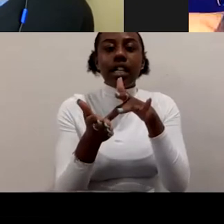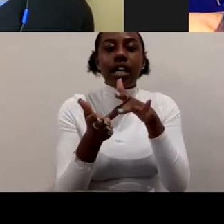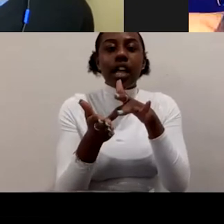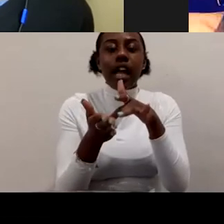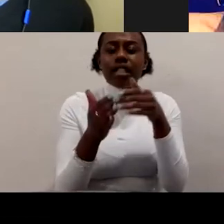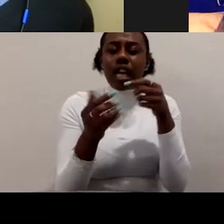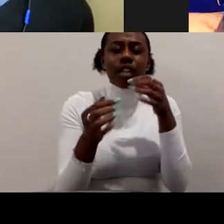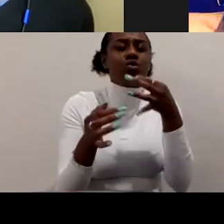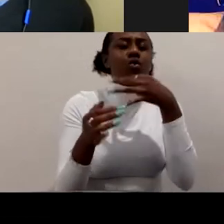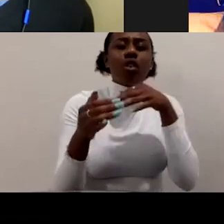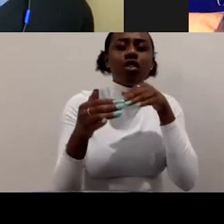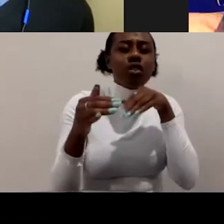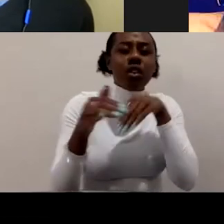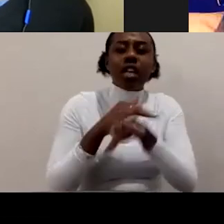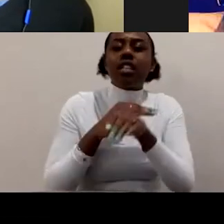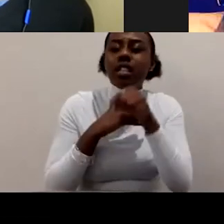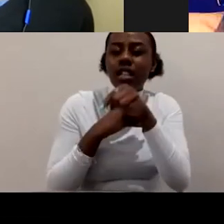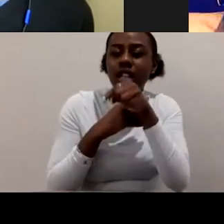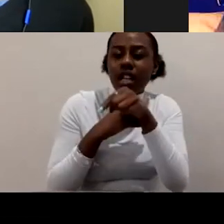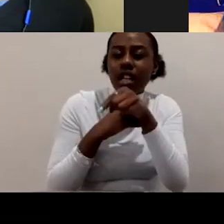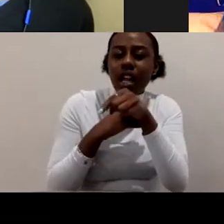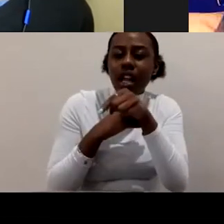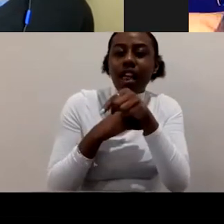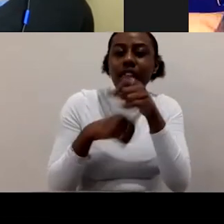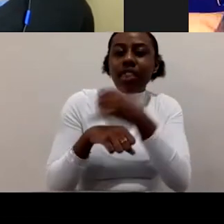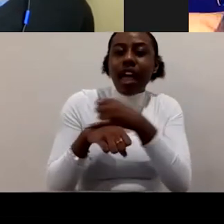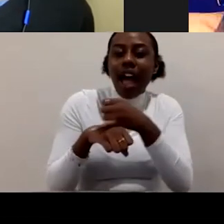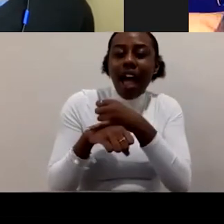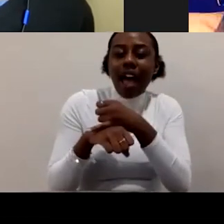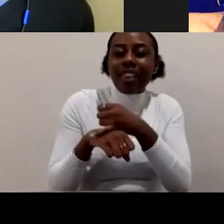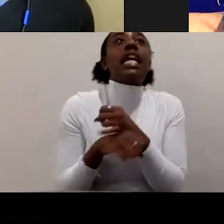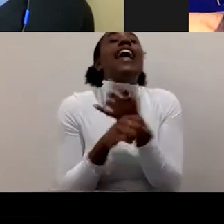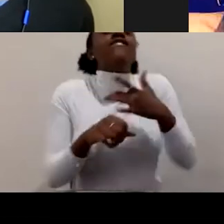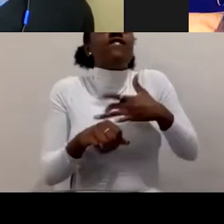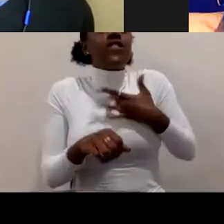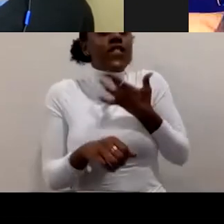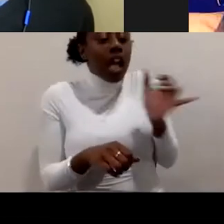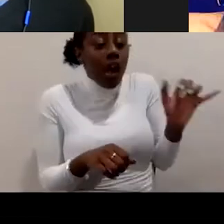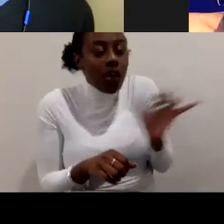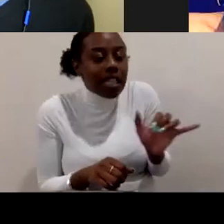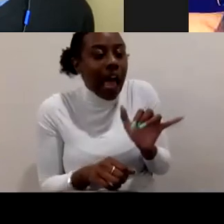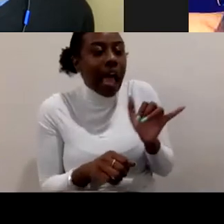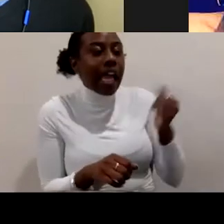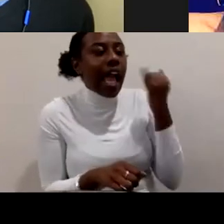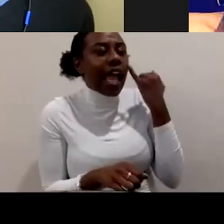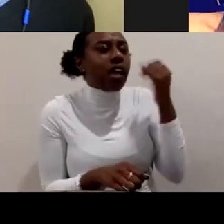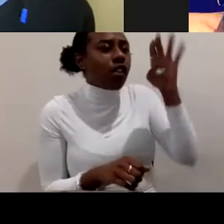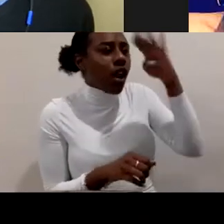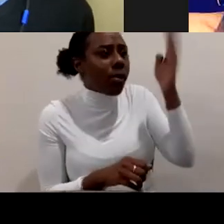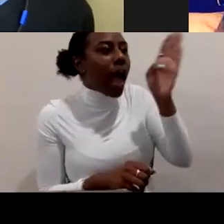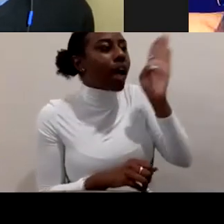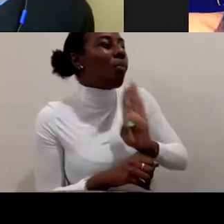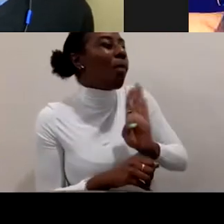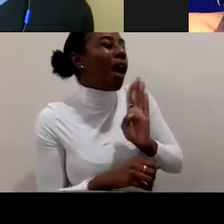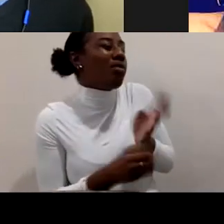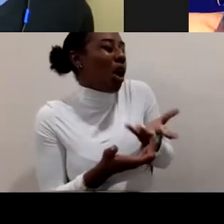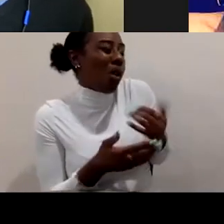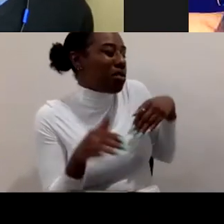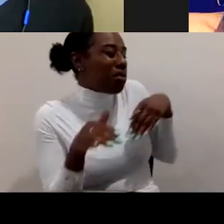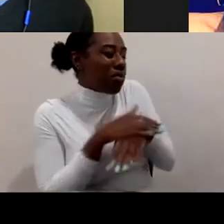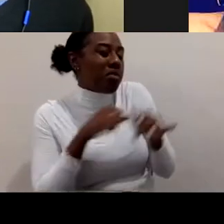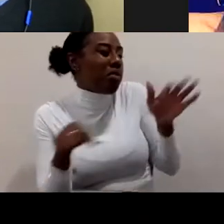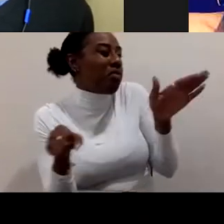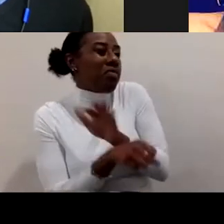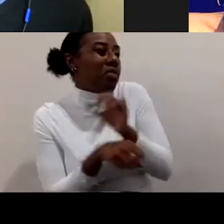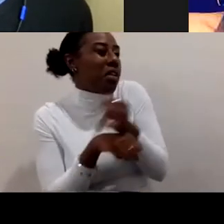Brown, we only want you to make it through the island, because the Justice Center is right there as soon as you cross the causeway. So